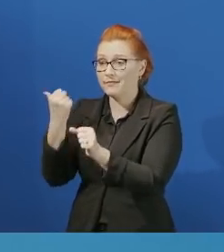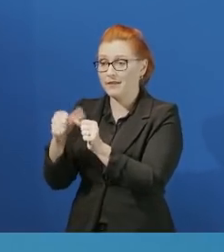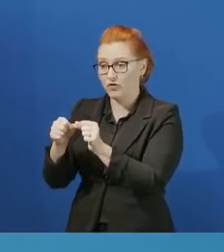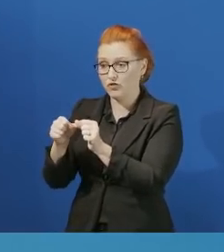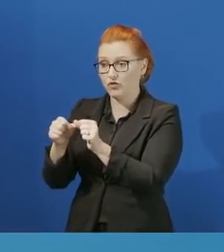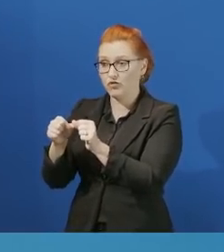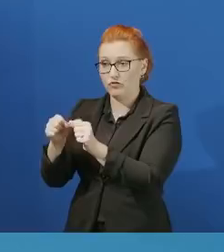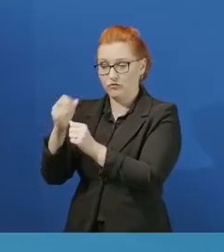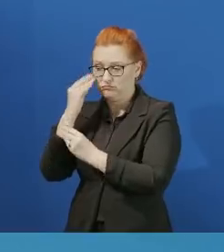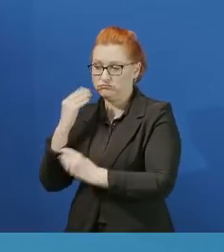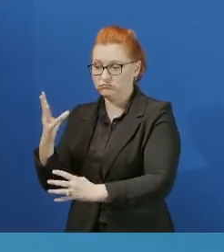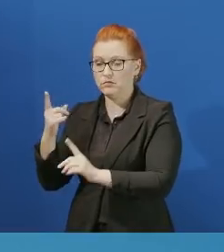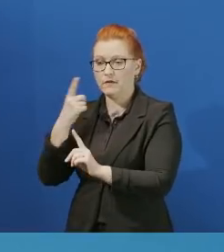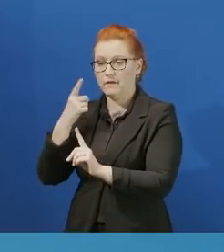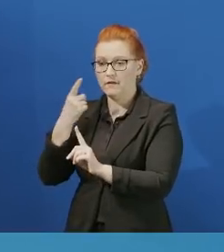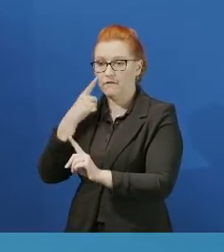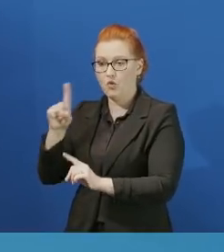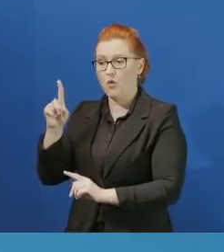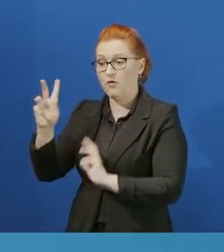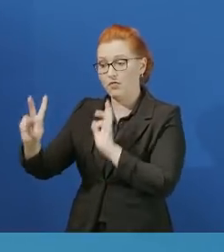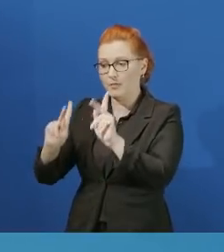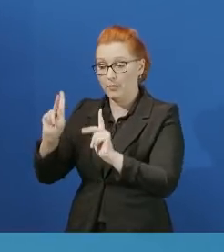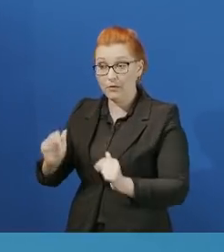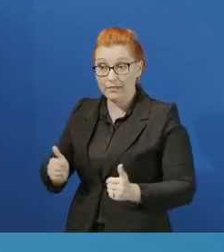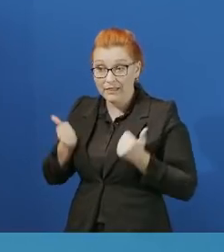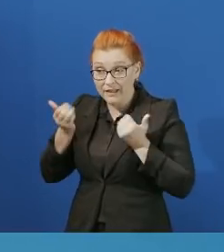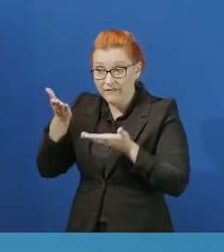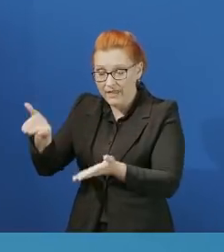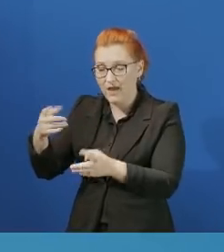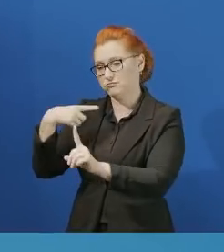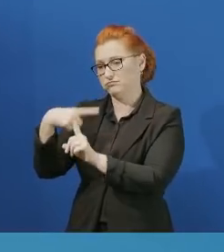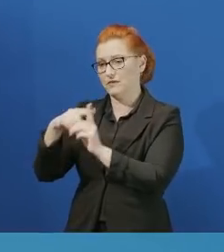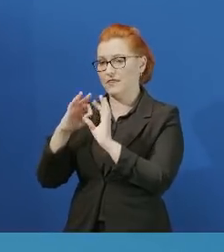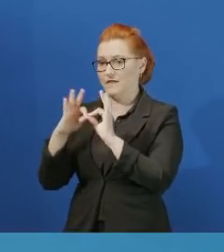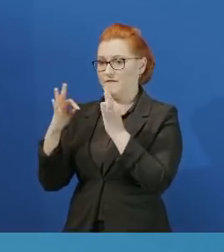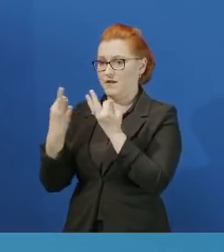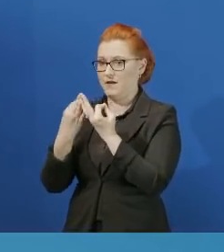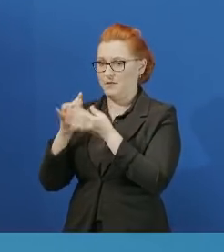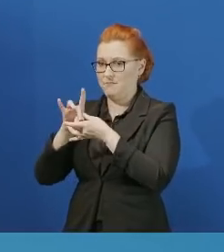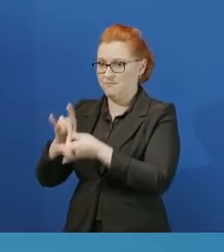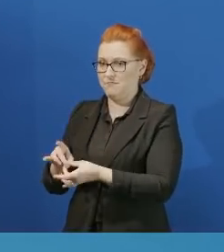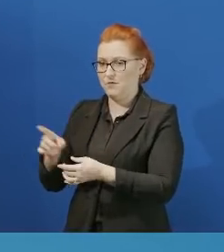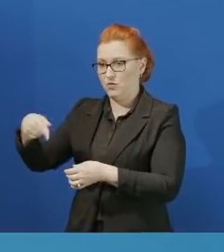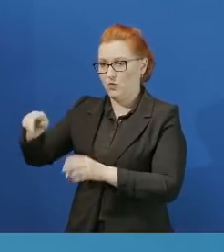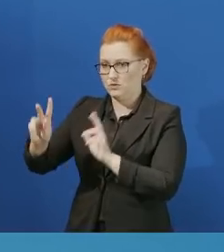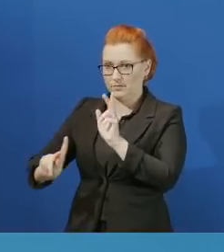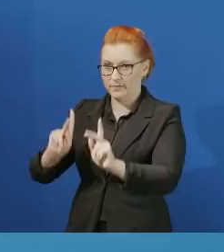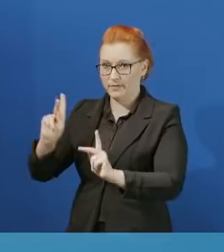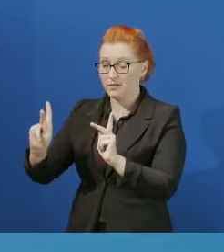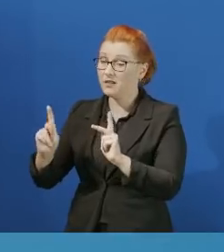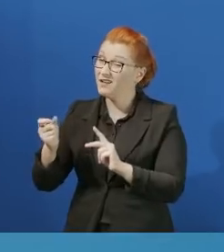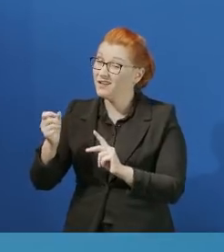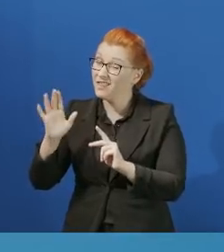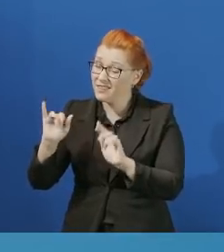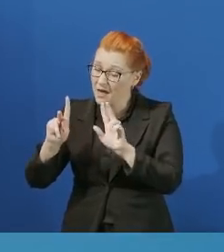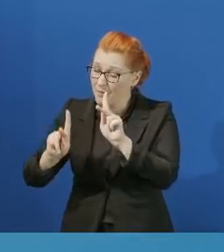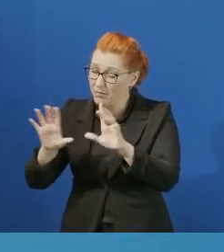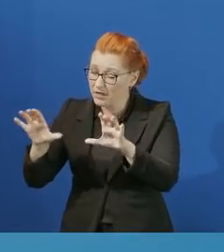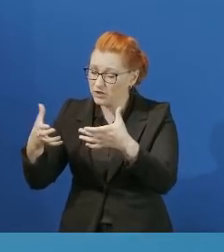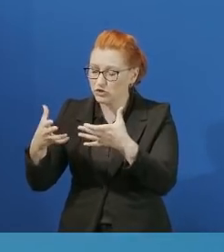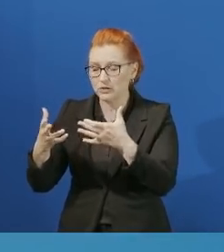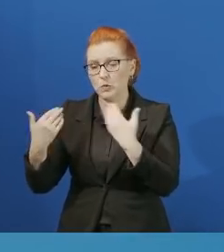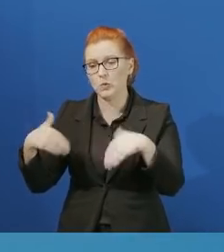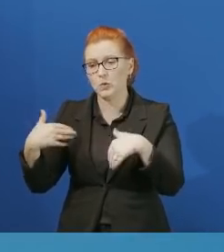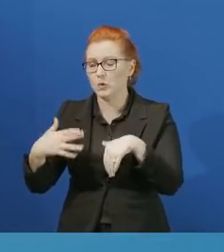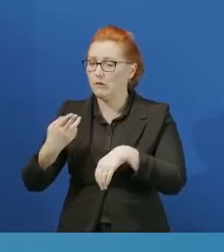facility. We would take, this is a very vulnerable population, and so, and this is a very dangerous disease.